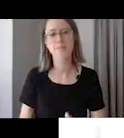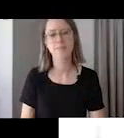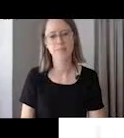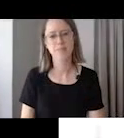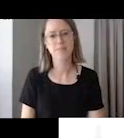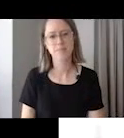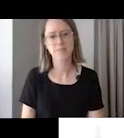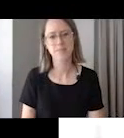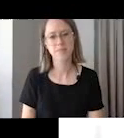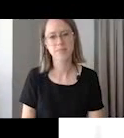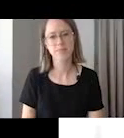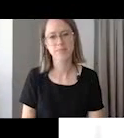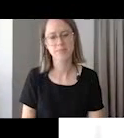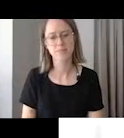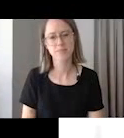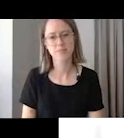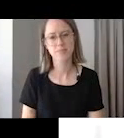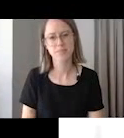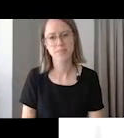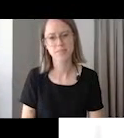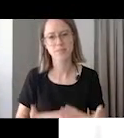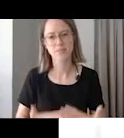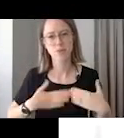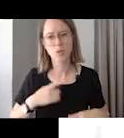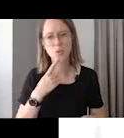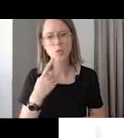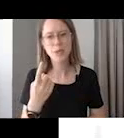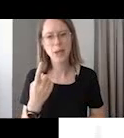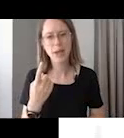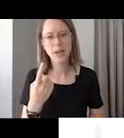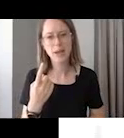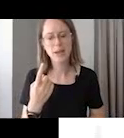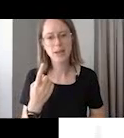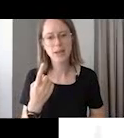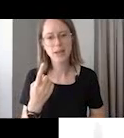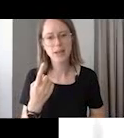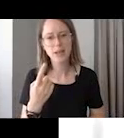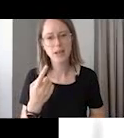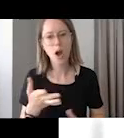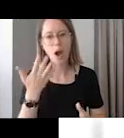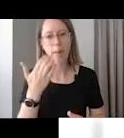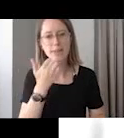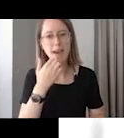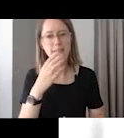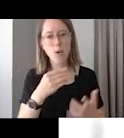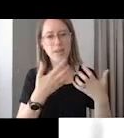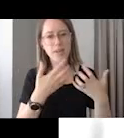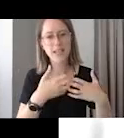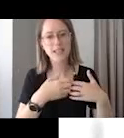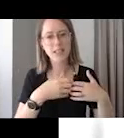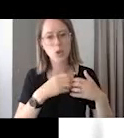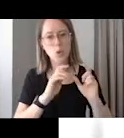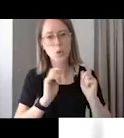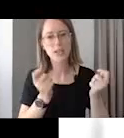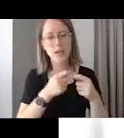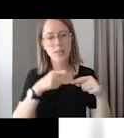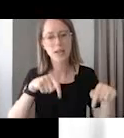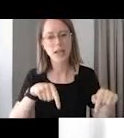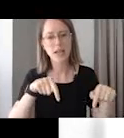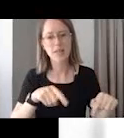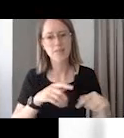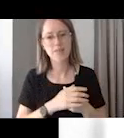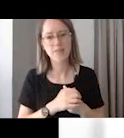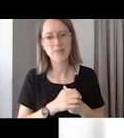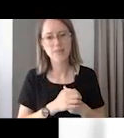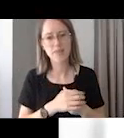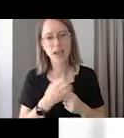that. I just want to say, give an update from our technical here, that we